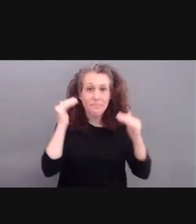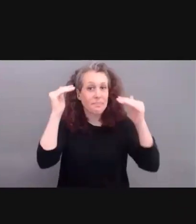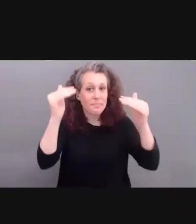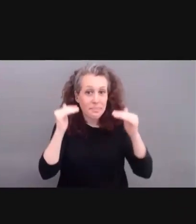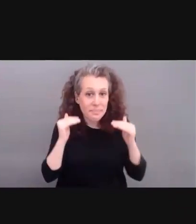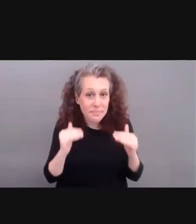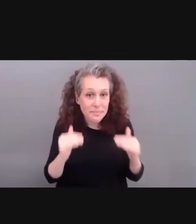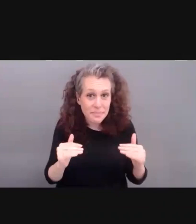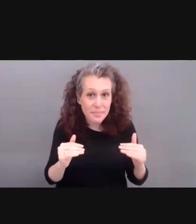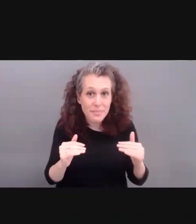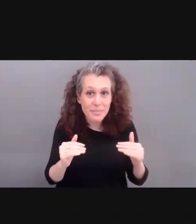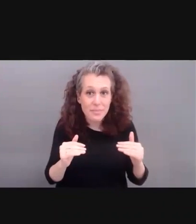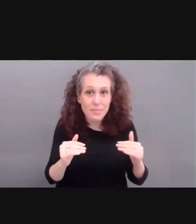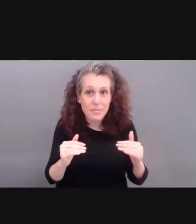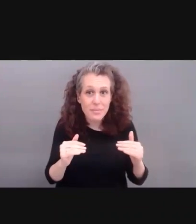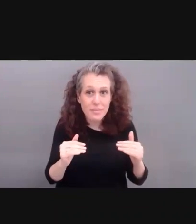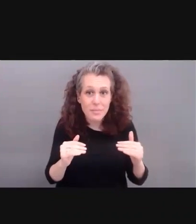dedicated to the EN